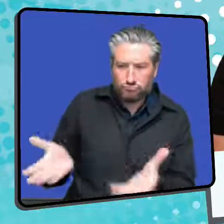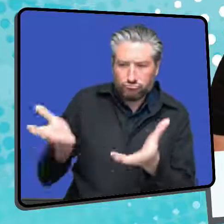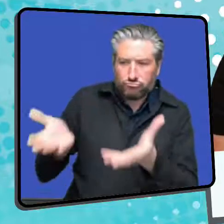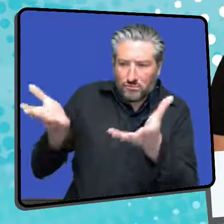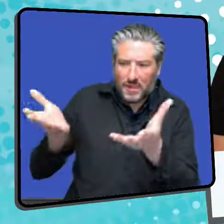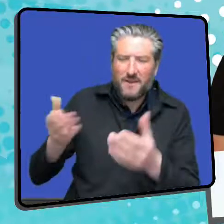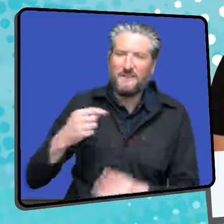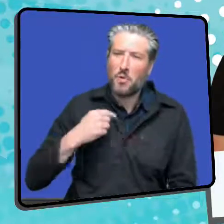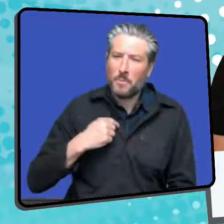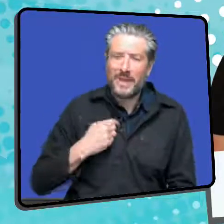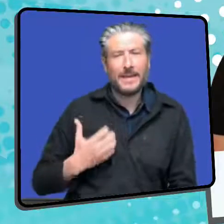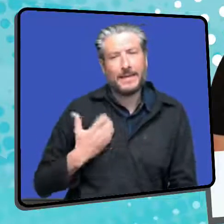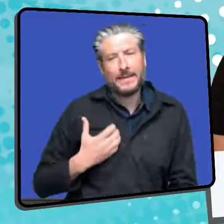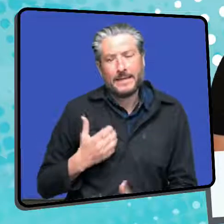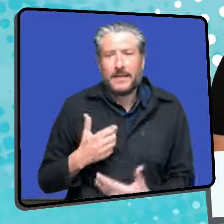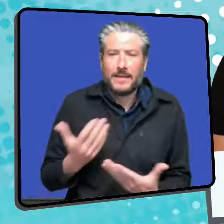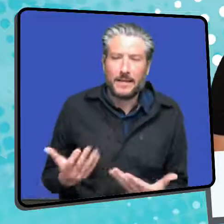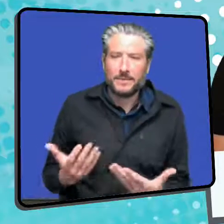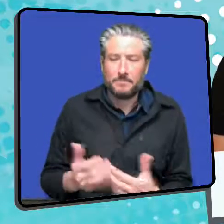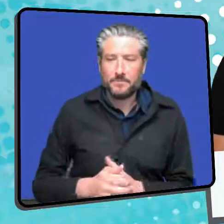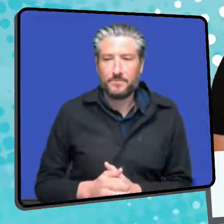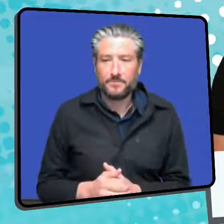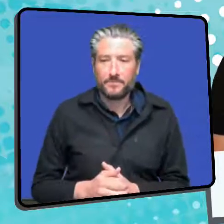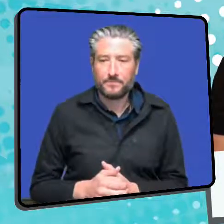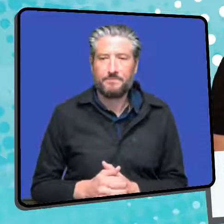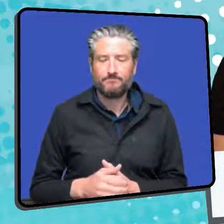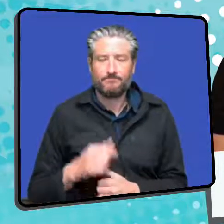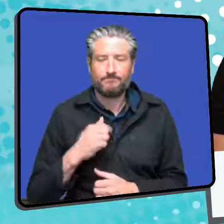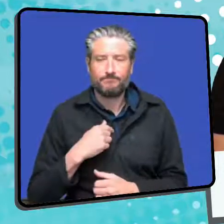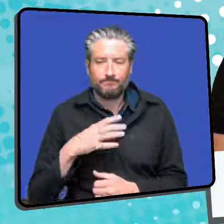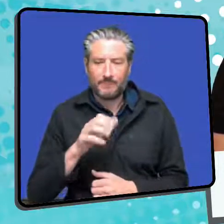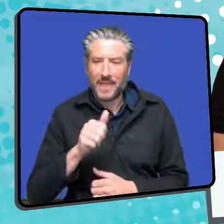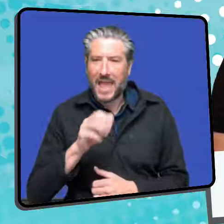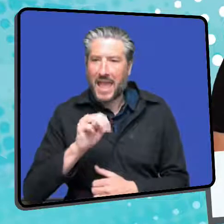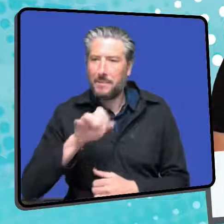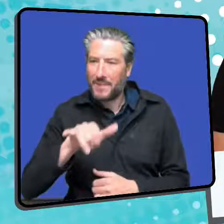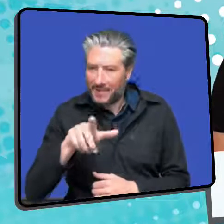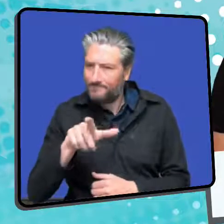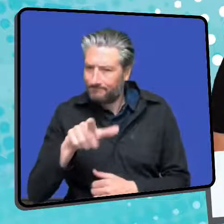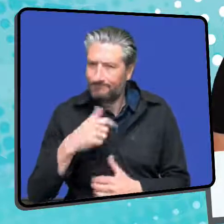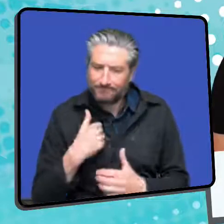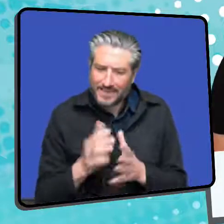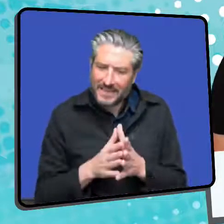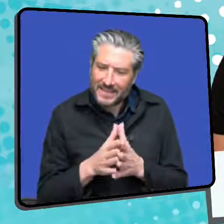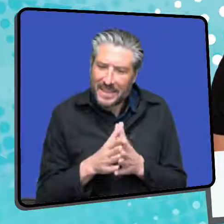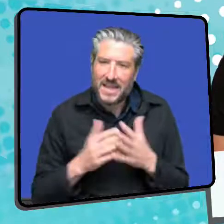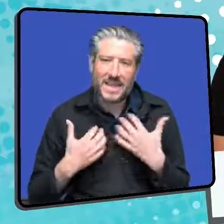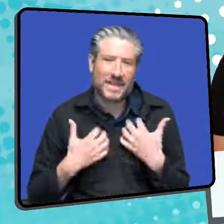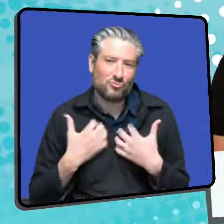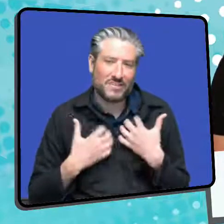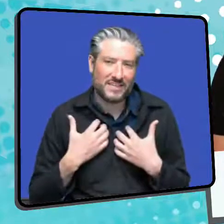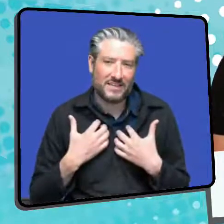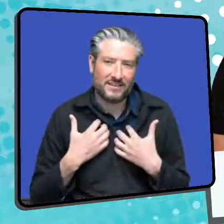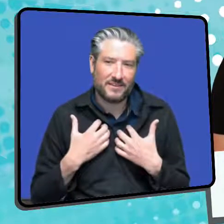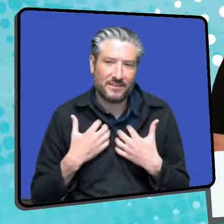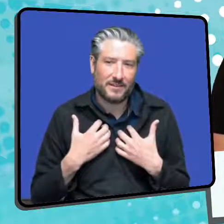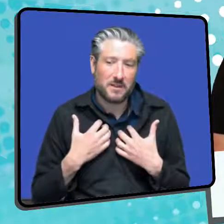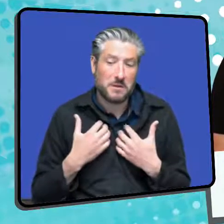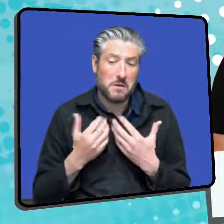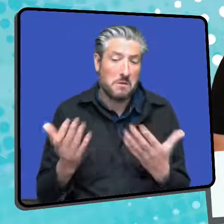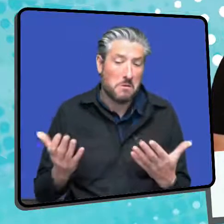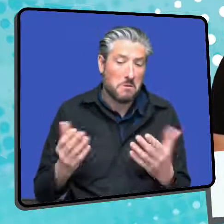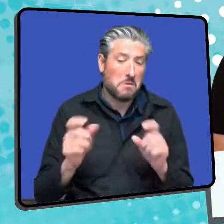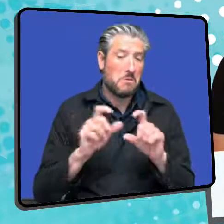Yeah, I always find that quite interesting when someone says like a data scientist, and then you're like, well, what